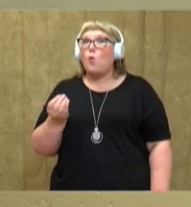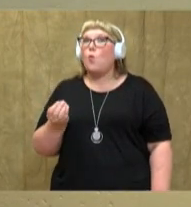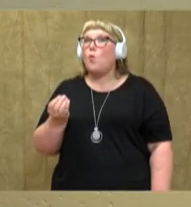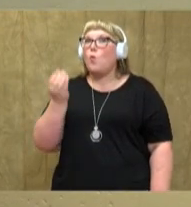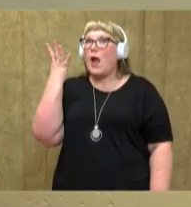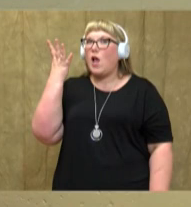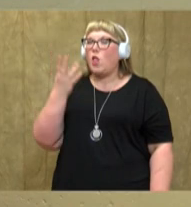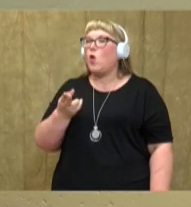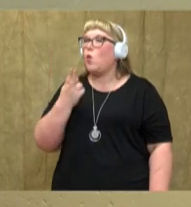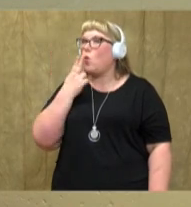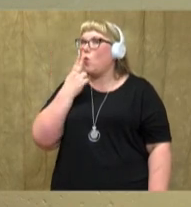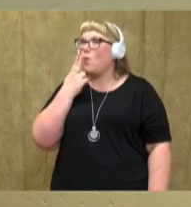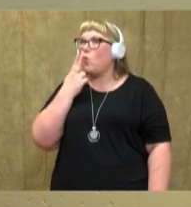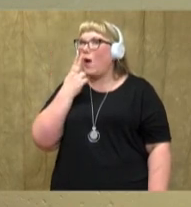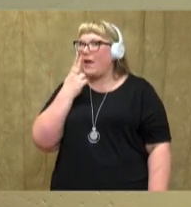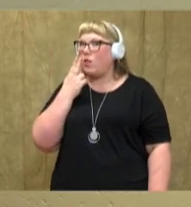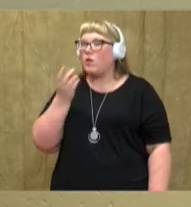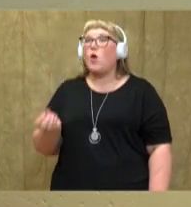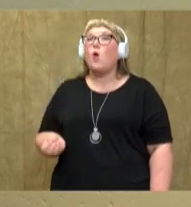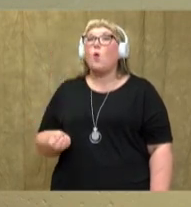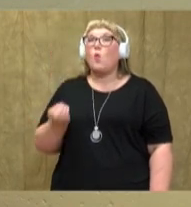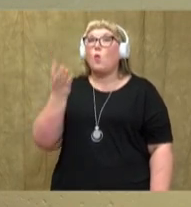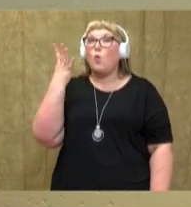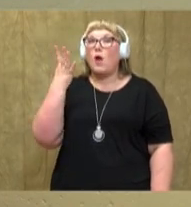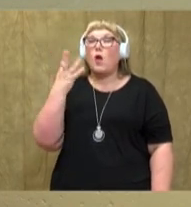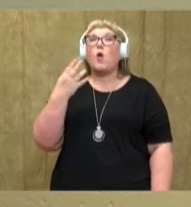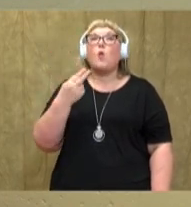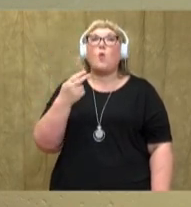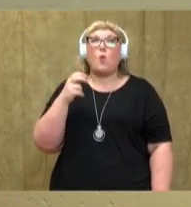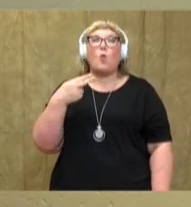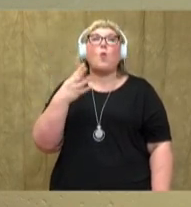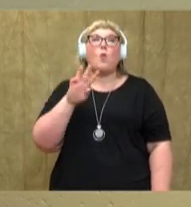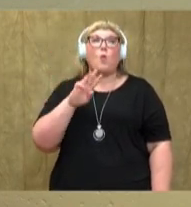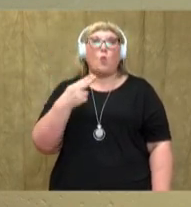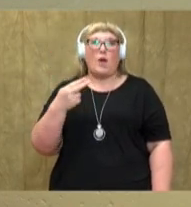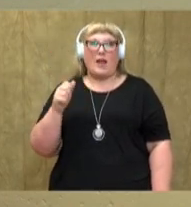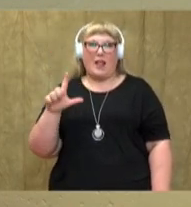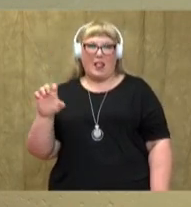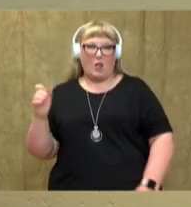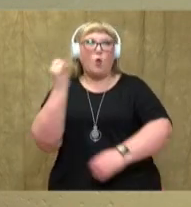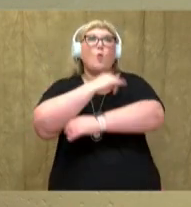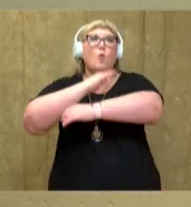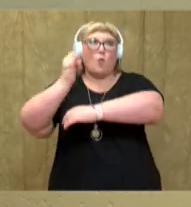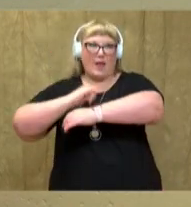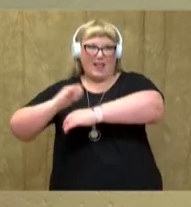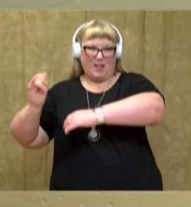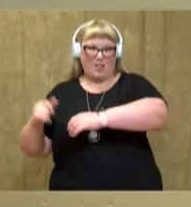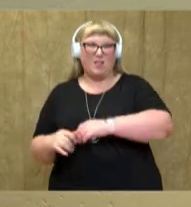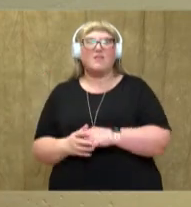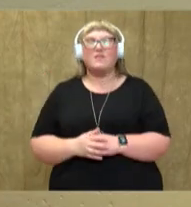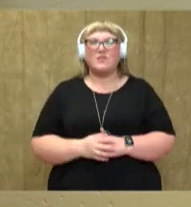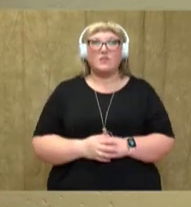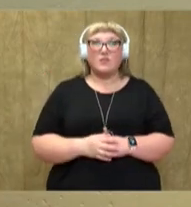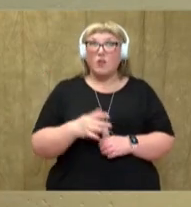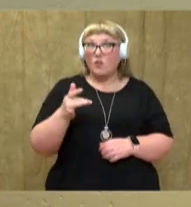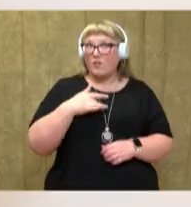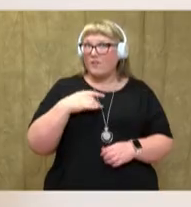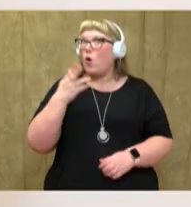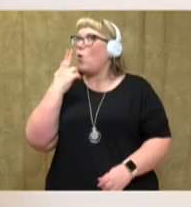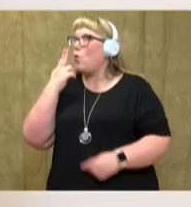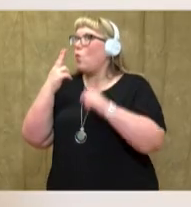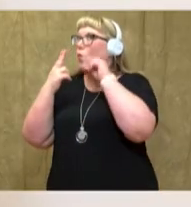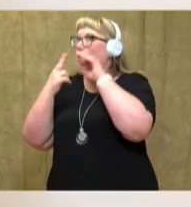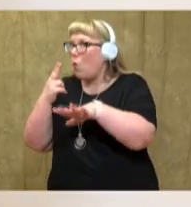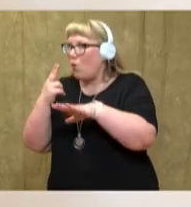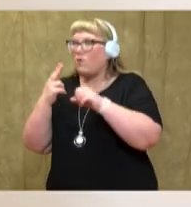Whale, whale, whale. Feel the stronger burst of air? So do